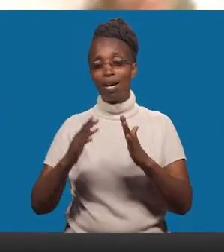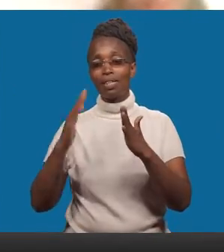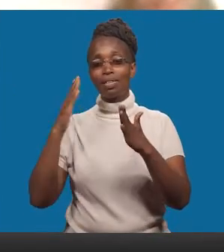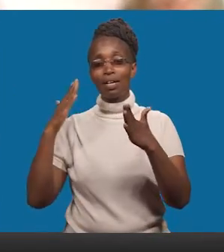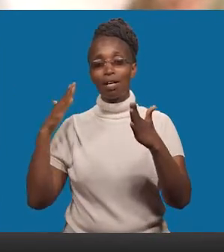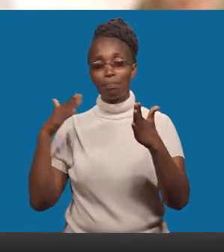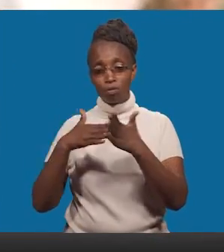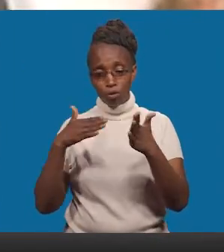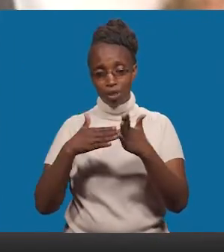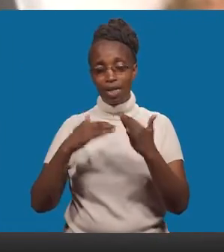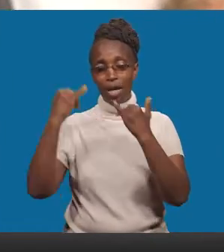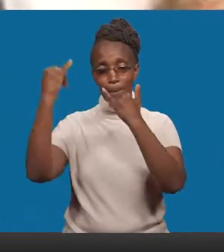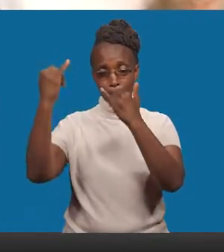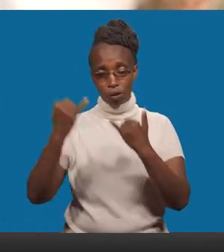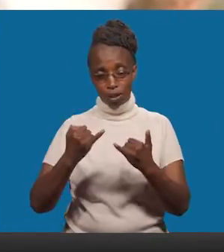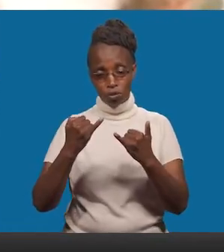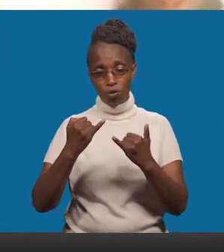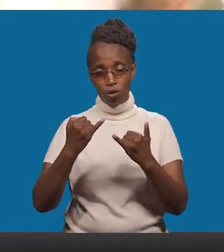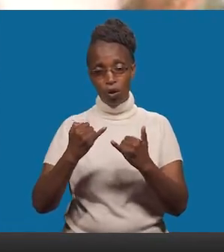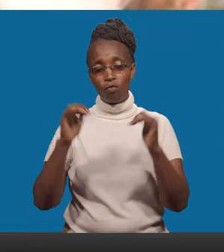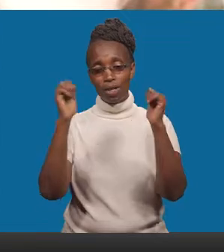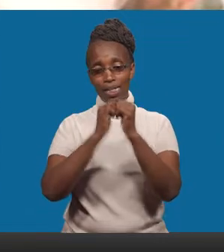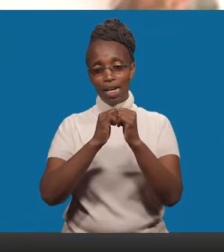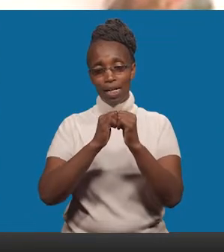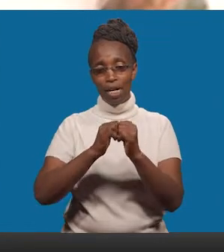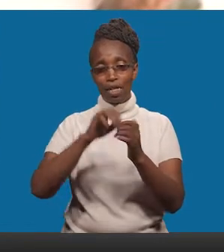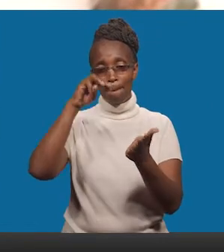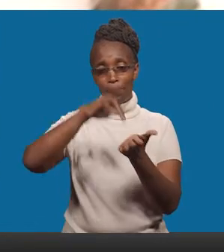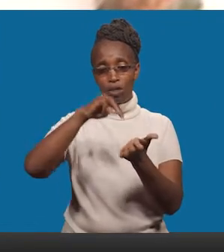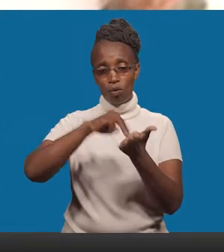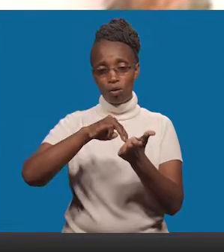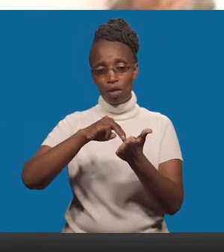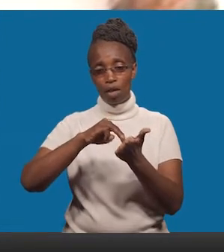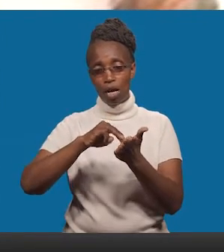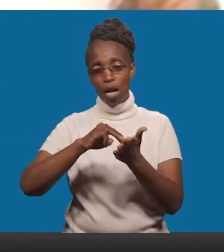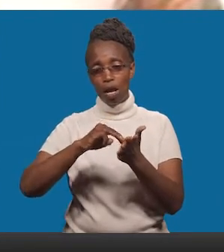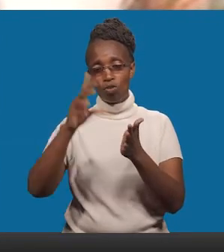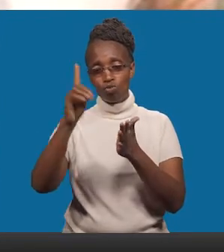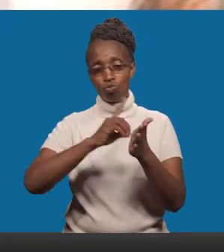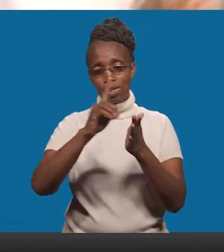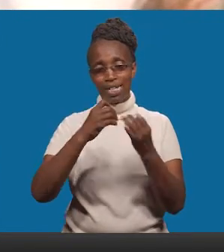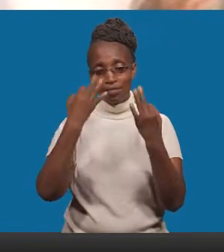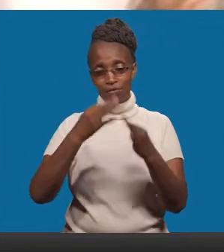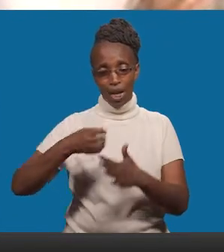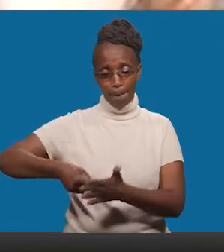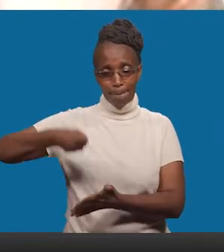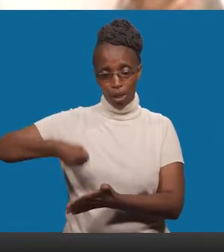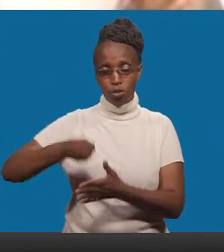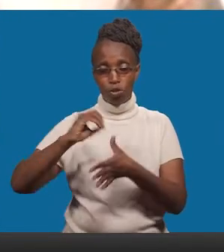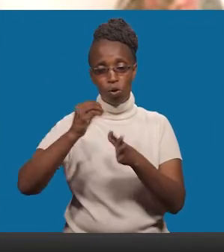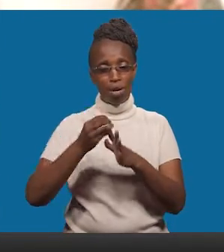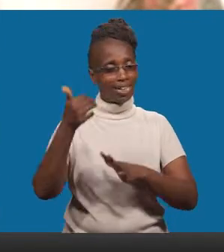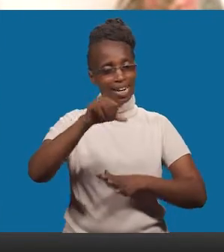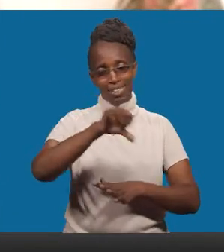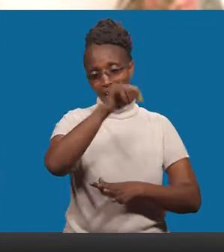should cease the issuance of gazette notice to allow importation of 10 million duty-free bags or any